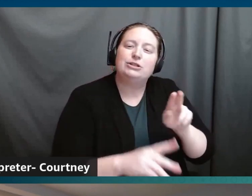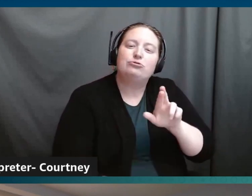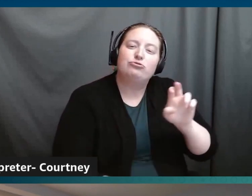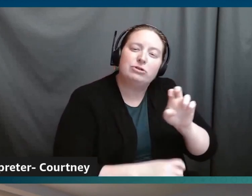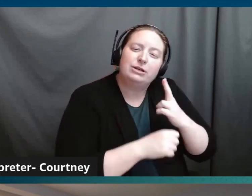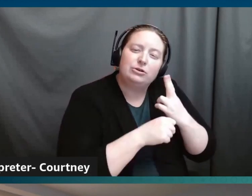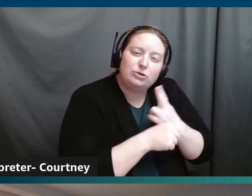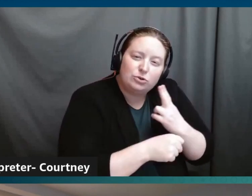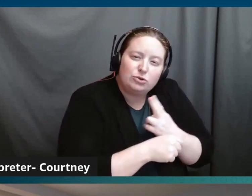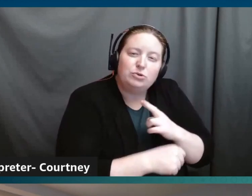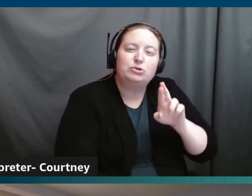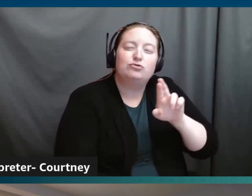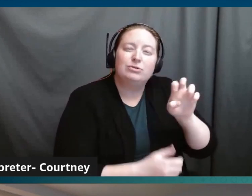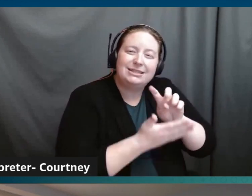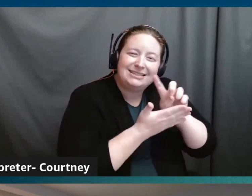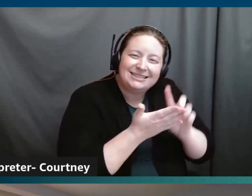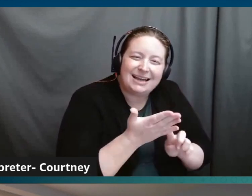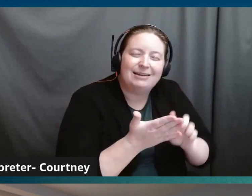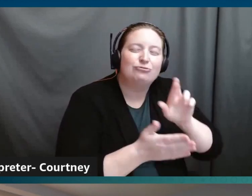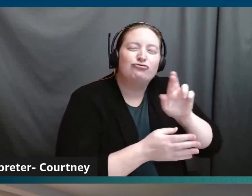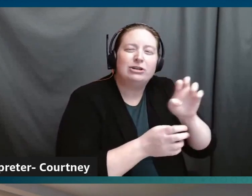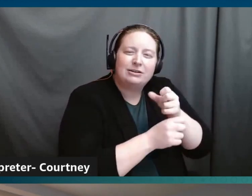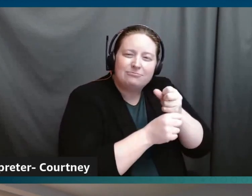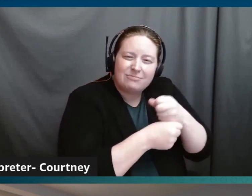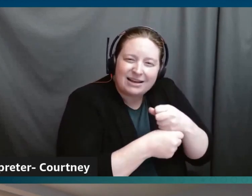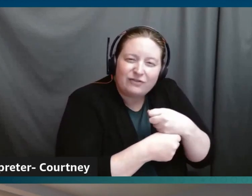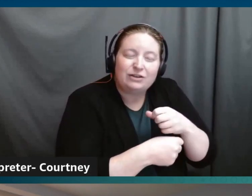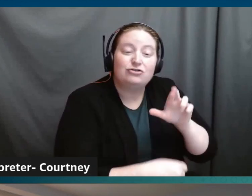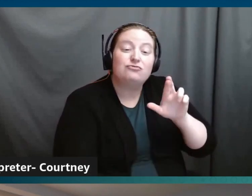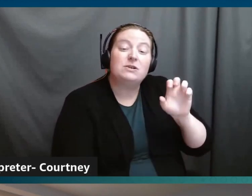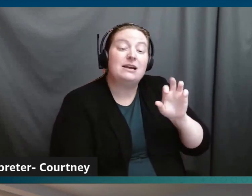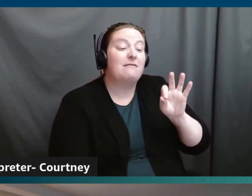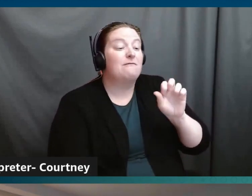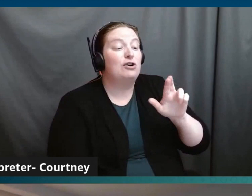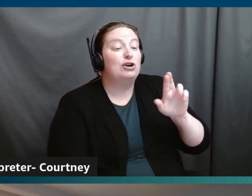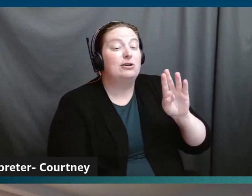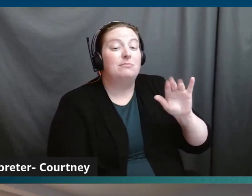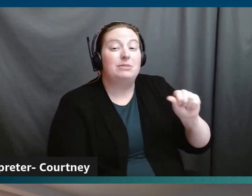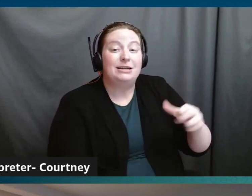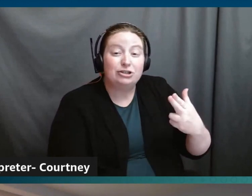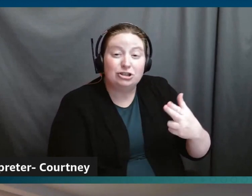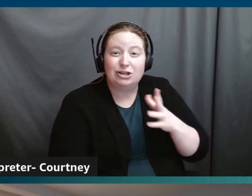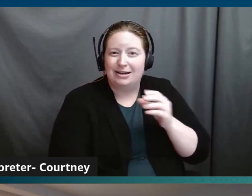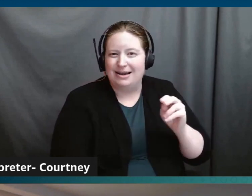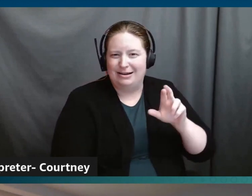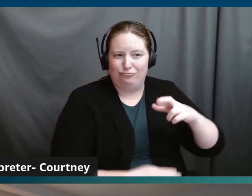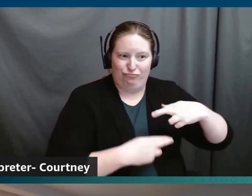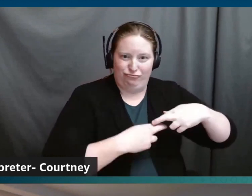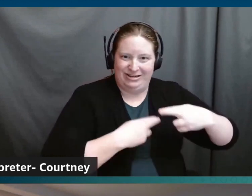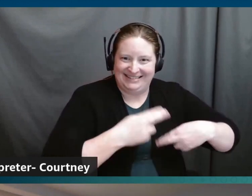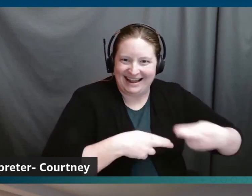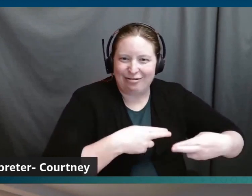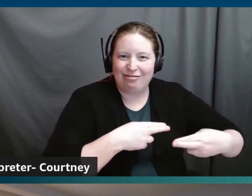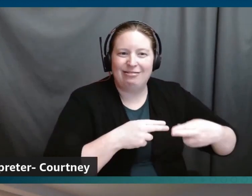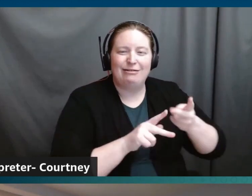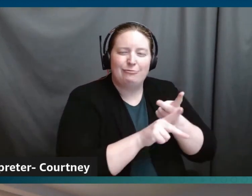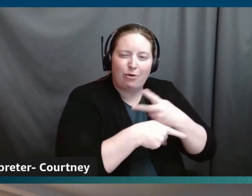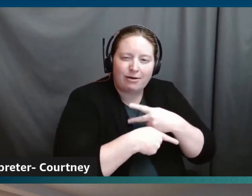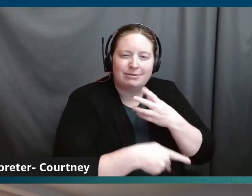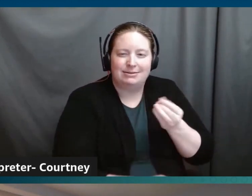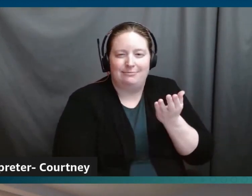reuse, redesign, remanufacture, refurbish, and then finally recycle products and materials.